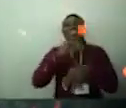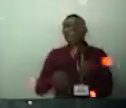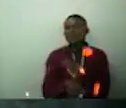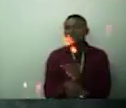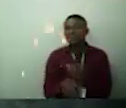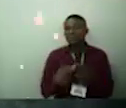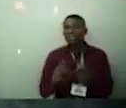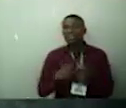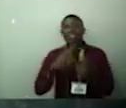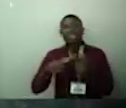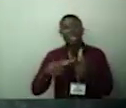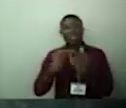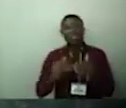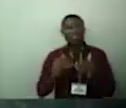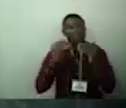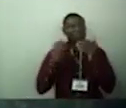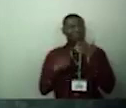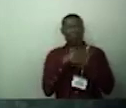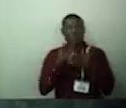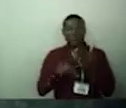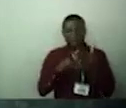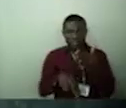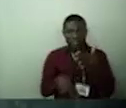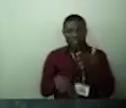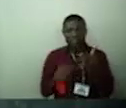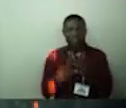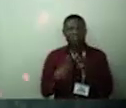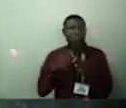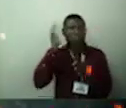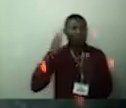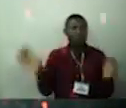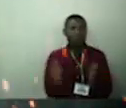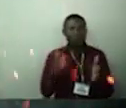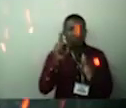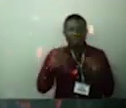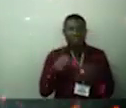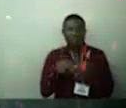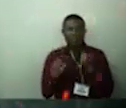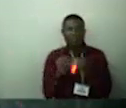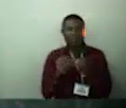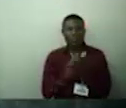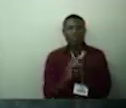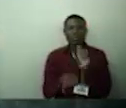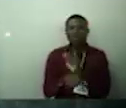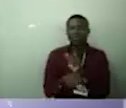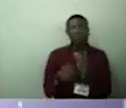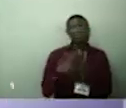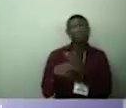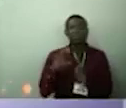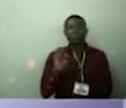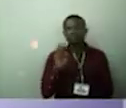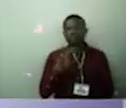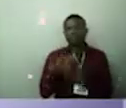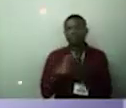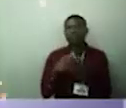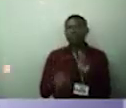And the next text that I'm going to let us read, and I will encourage you can read more about this in Revelation chapter 17 and